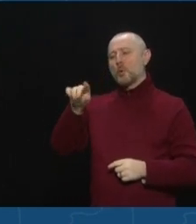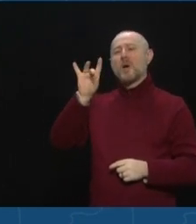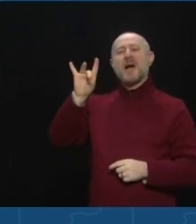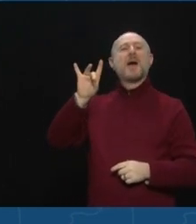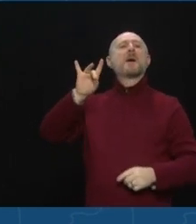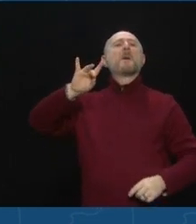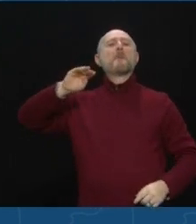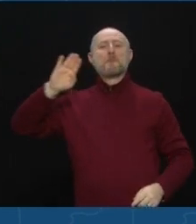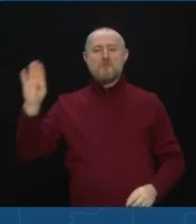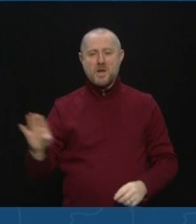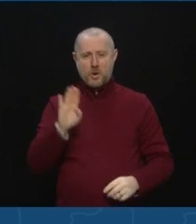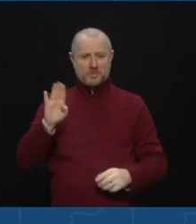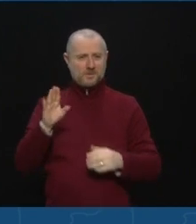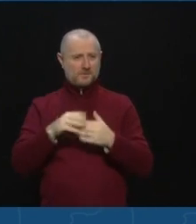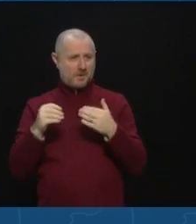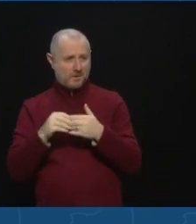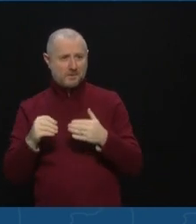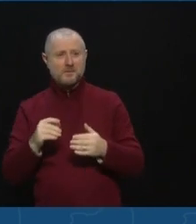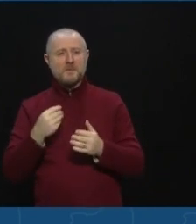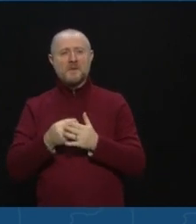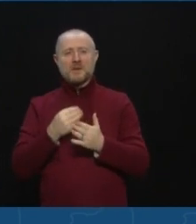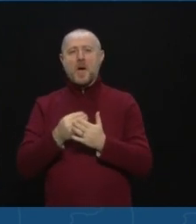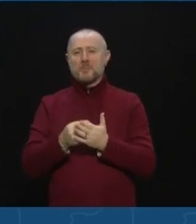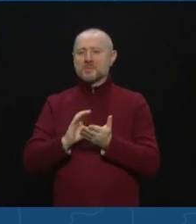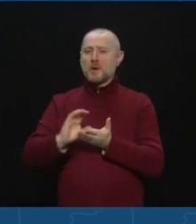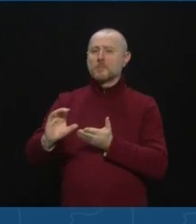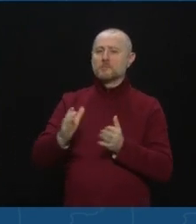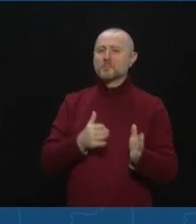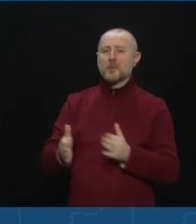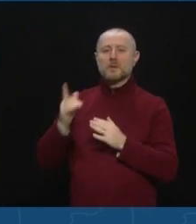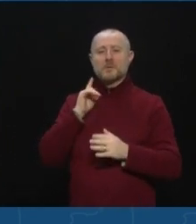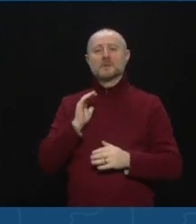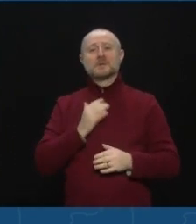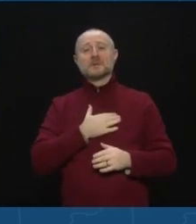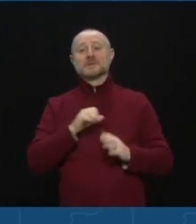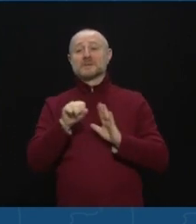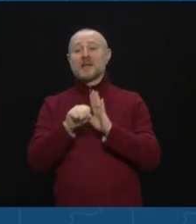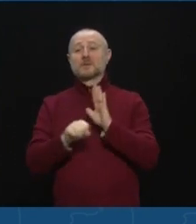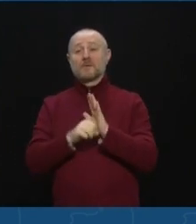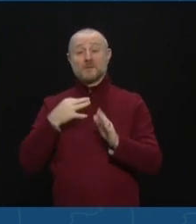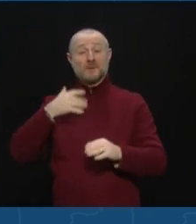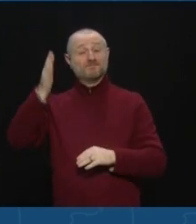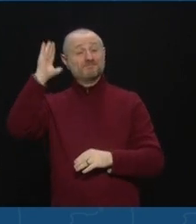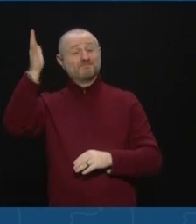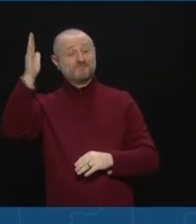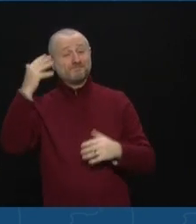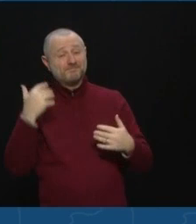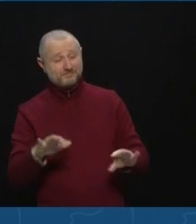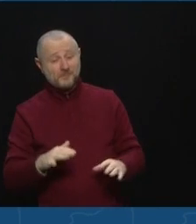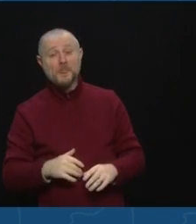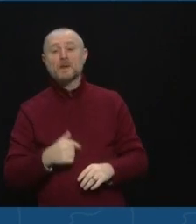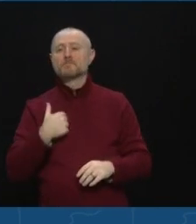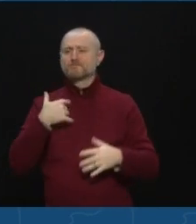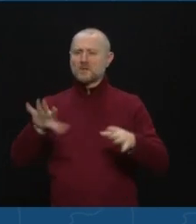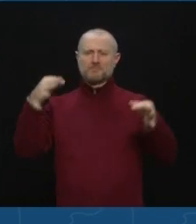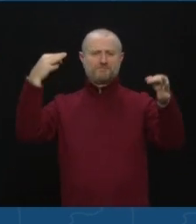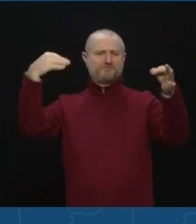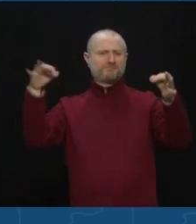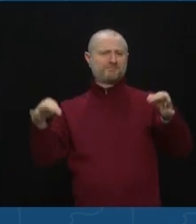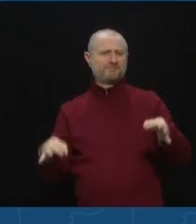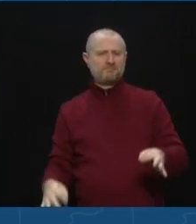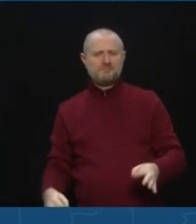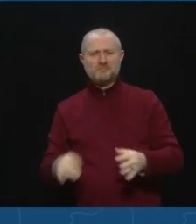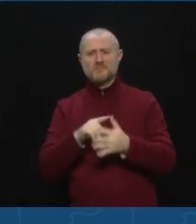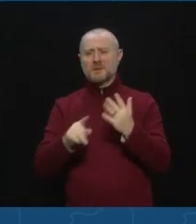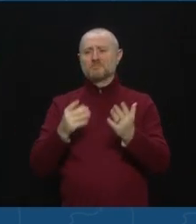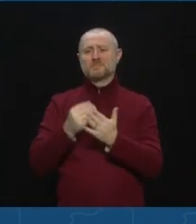plan. The boldness I outlined in my State of the State address will be realized by putting the dollars behind making long-term overdue repairs